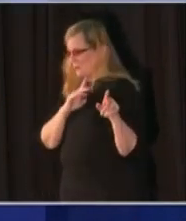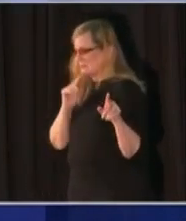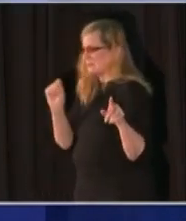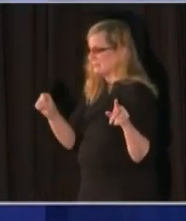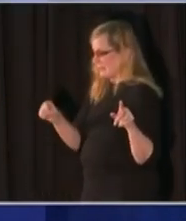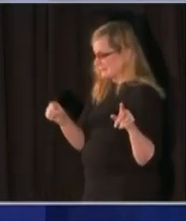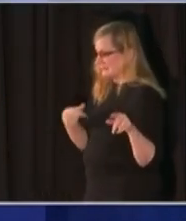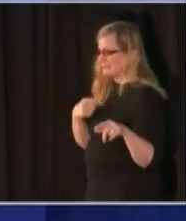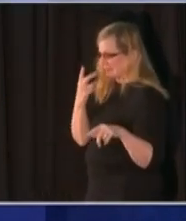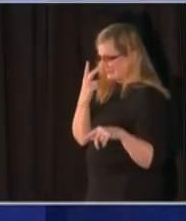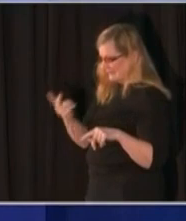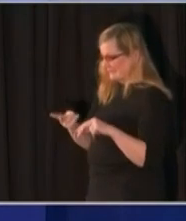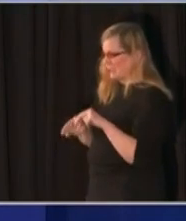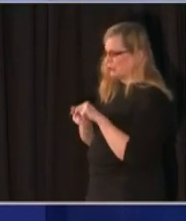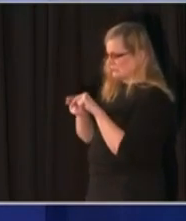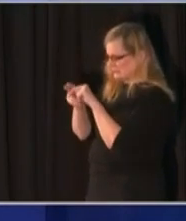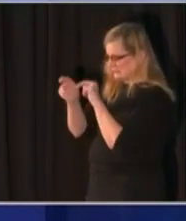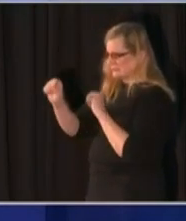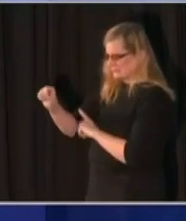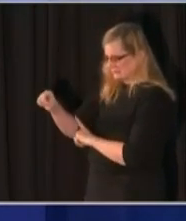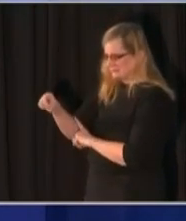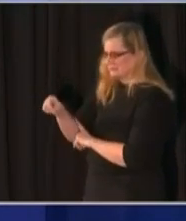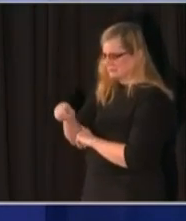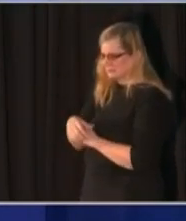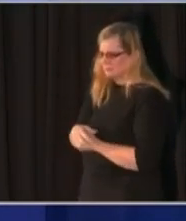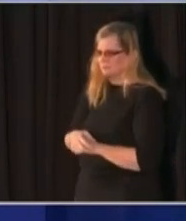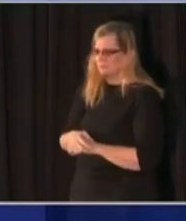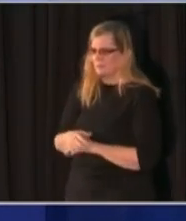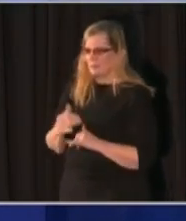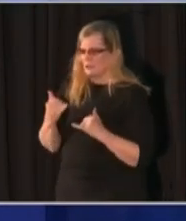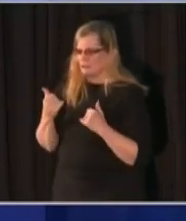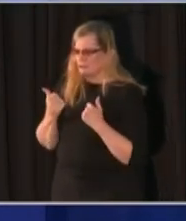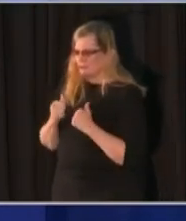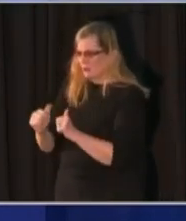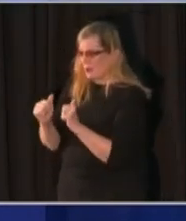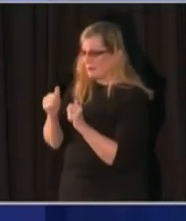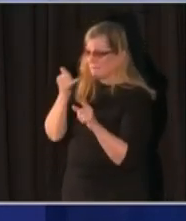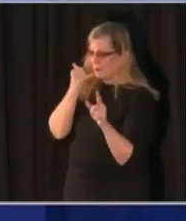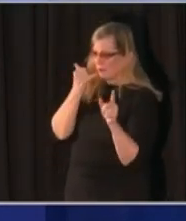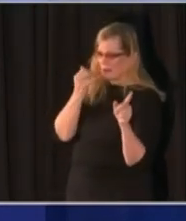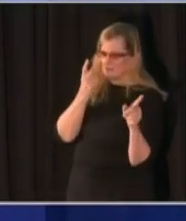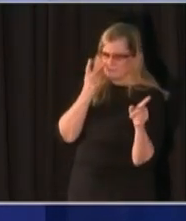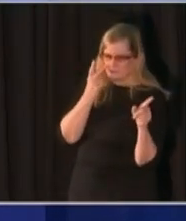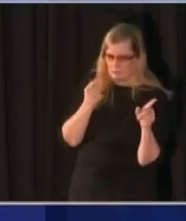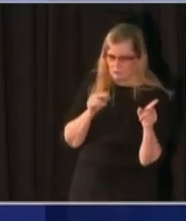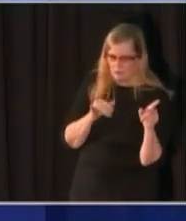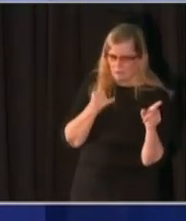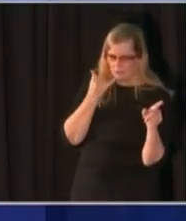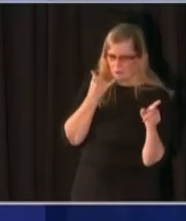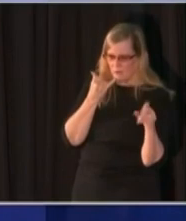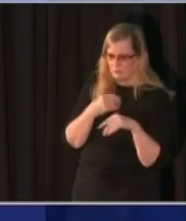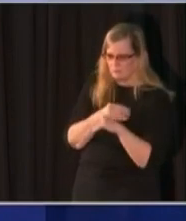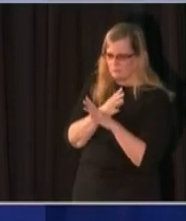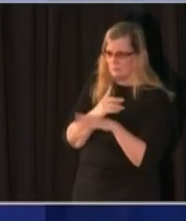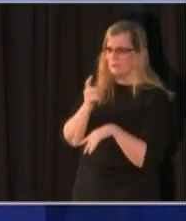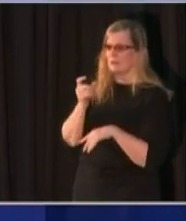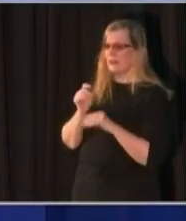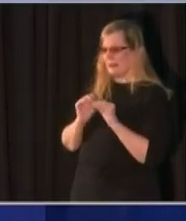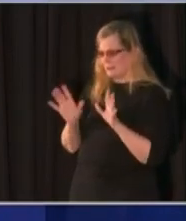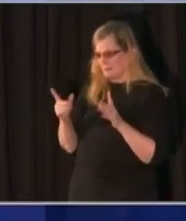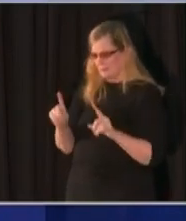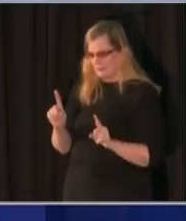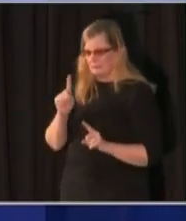increase. Okay, we're going to try one more time. Okay. Amanda from the City Paper. Yep. You might have to say it. Hi, Amanda